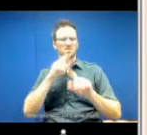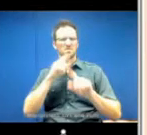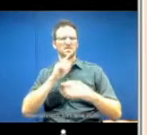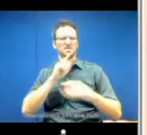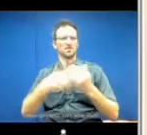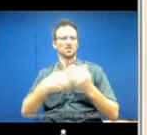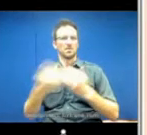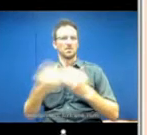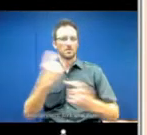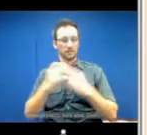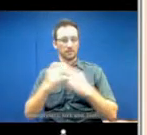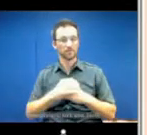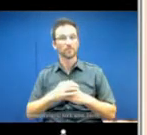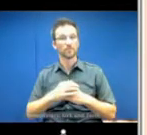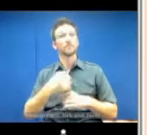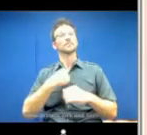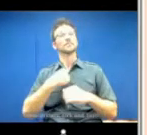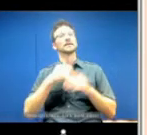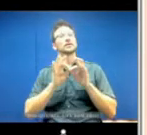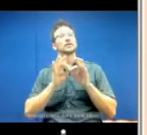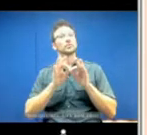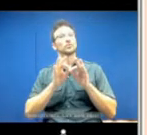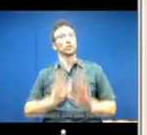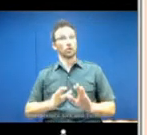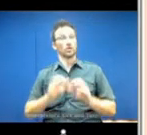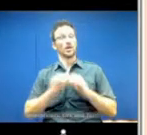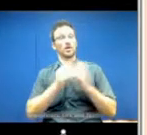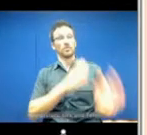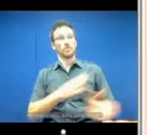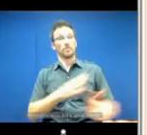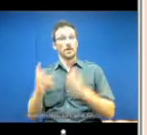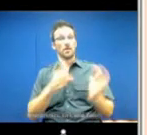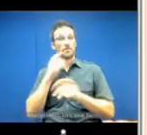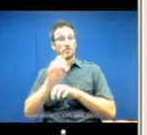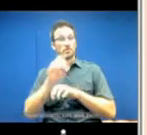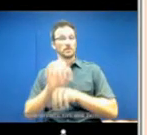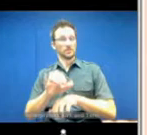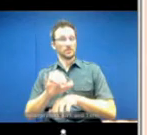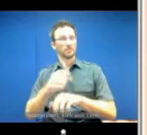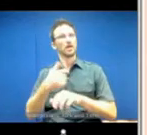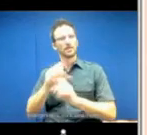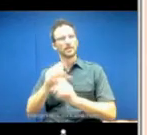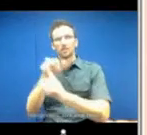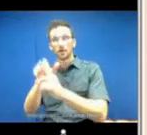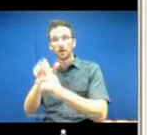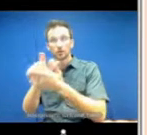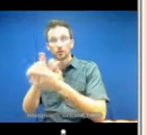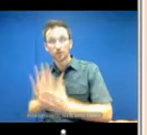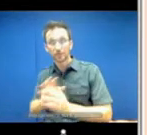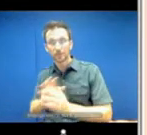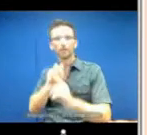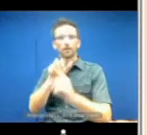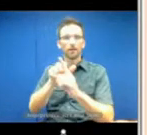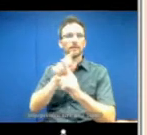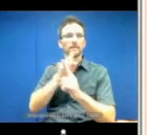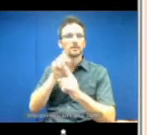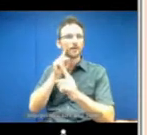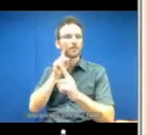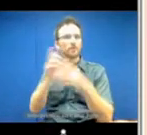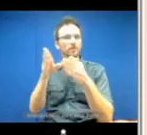for the deposition interpreter involves talking to the attorneys and the deaf person separately. So with